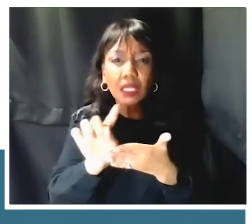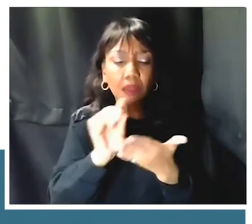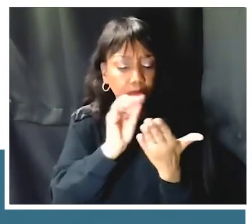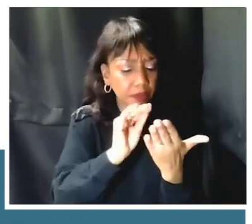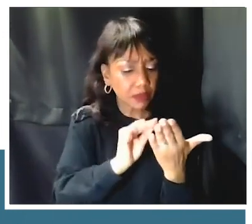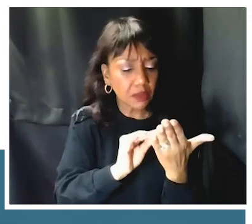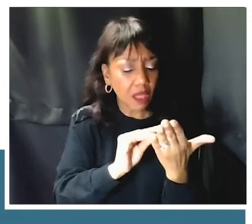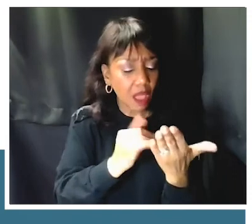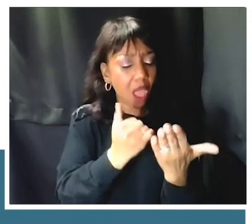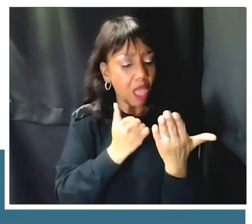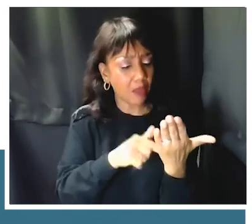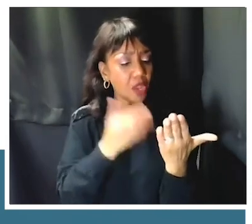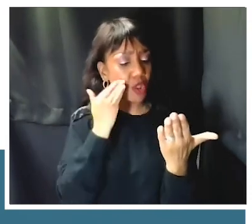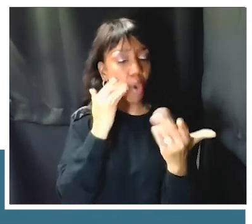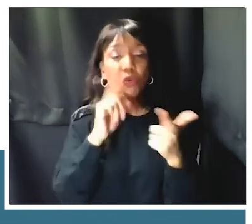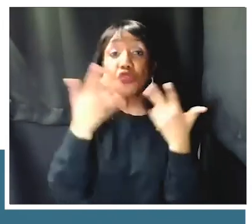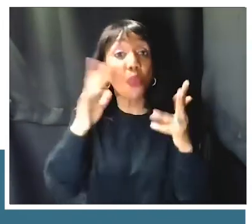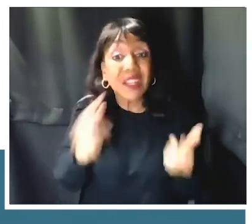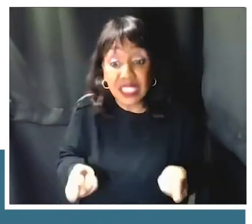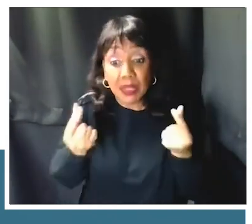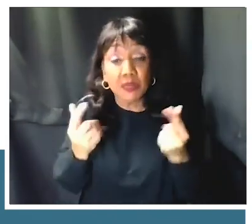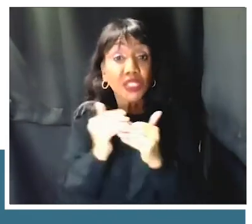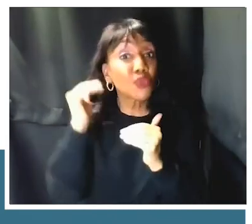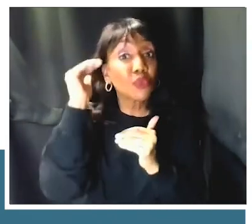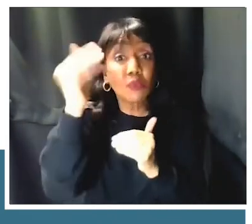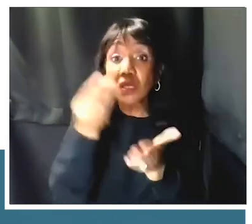basis. This will prevent you from overspending.